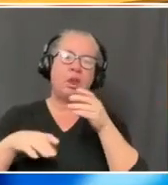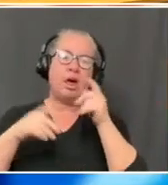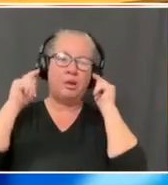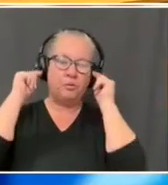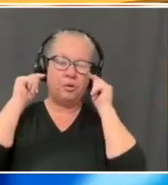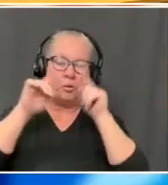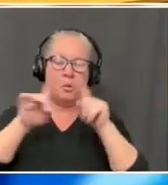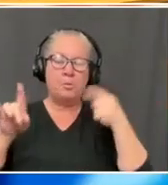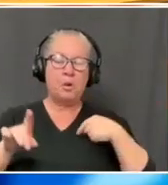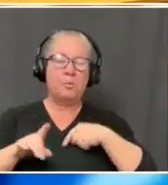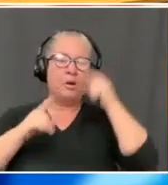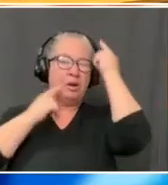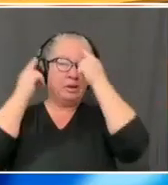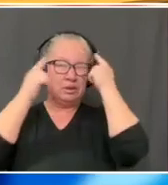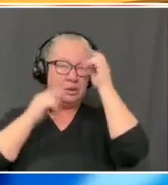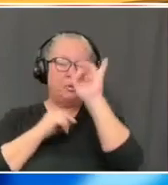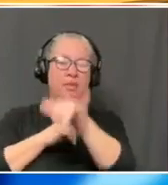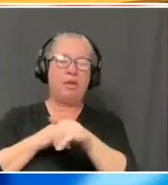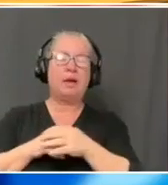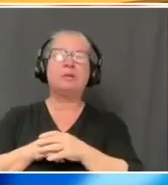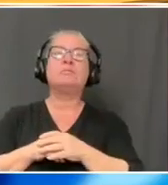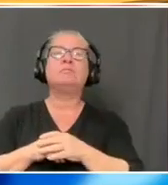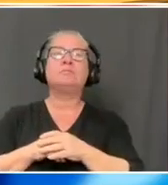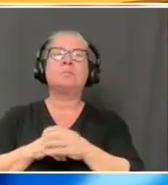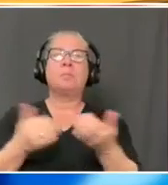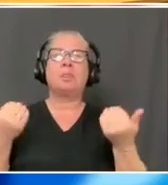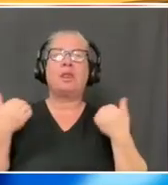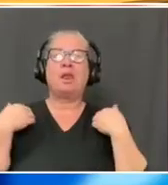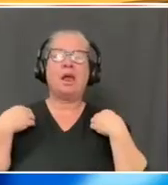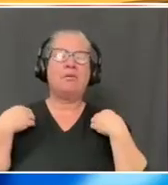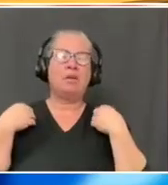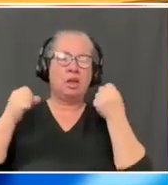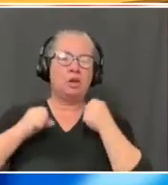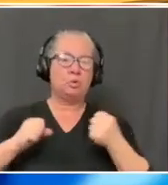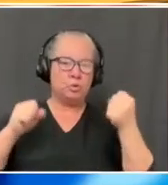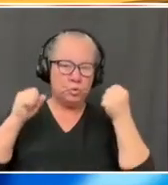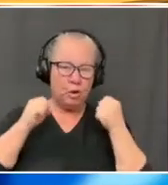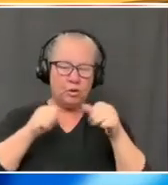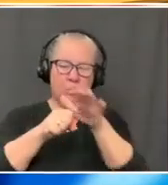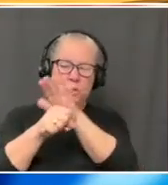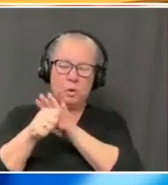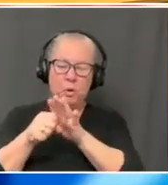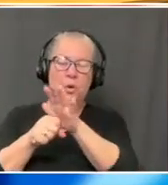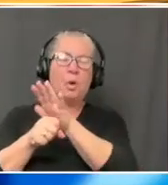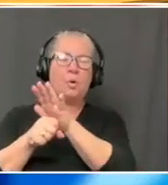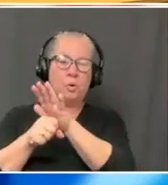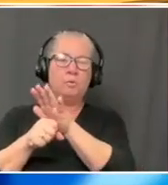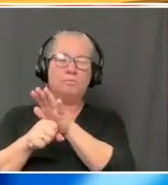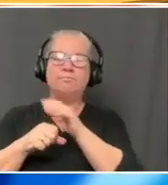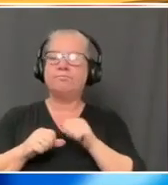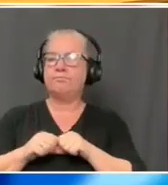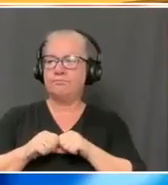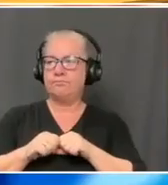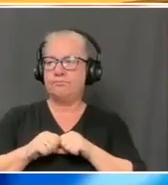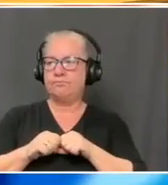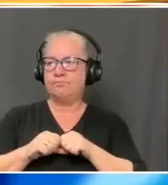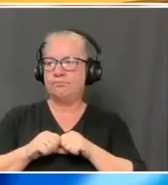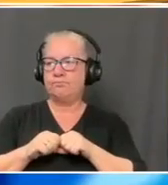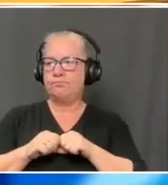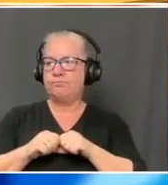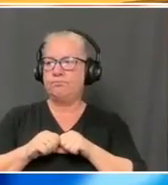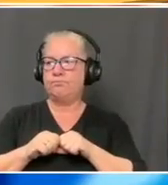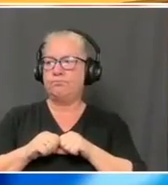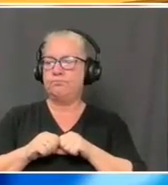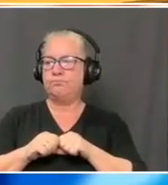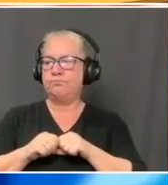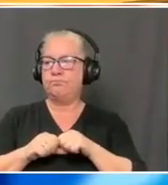considering and moving towards a stronger transition to locally designed. Great. And then on slide